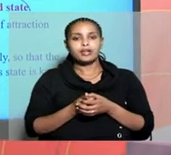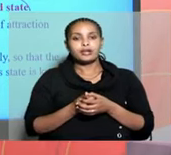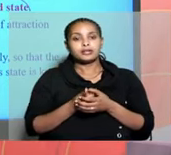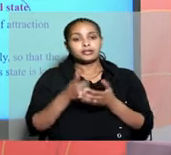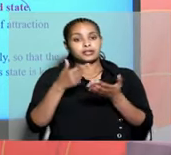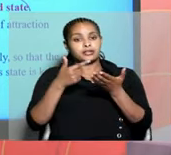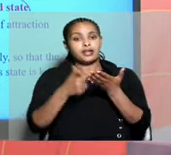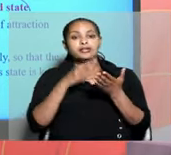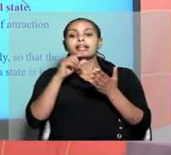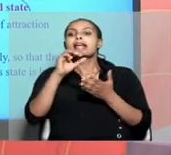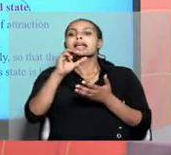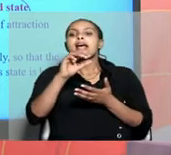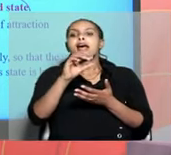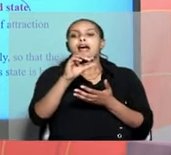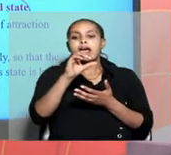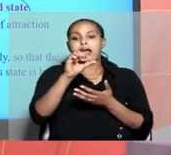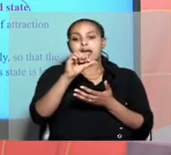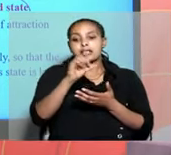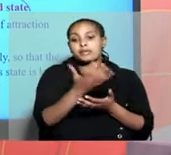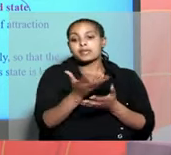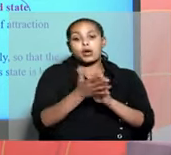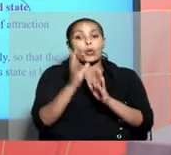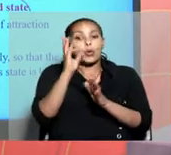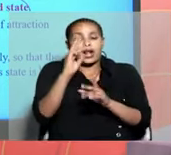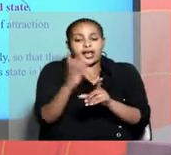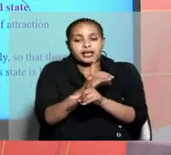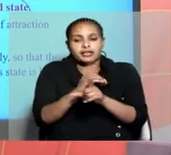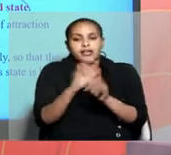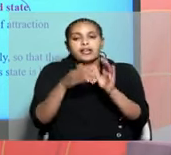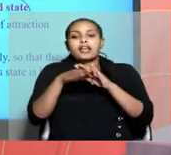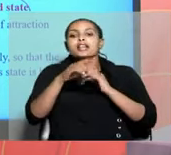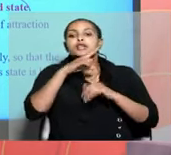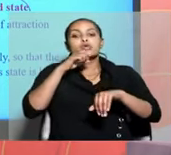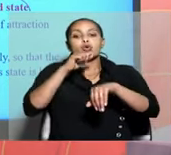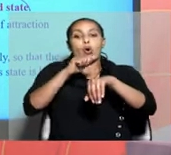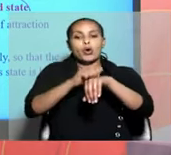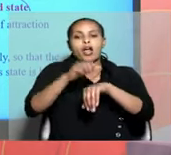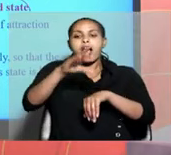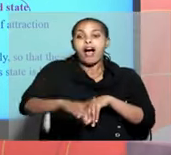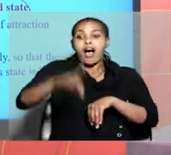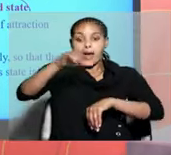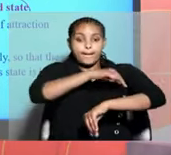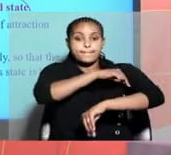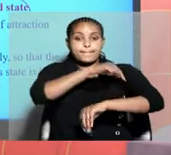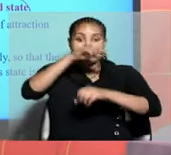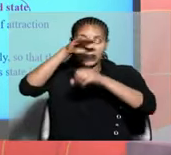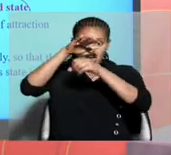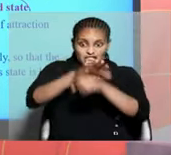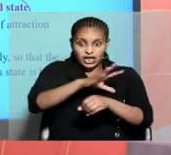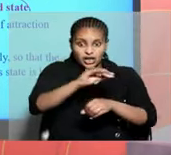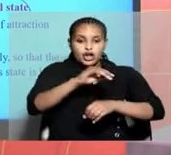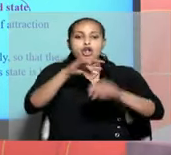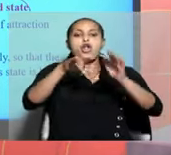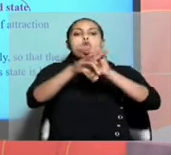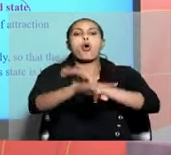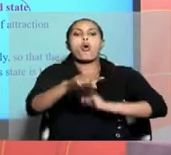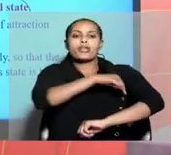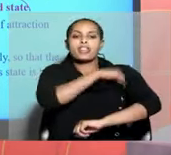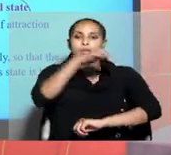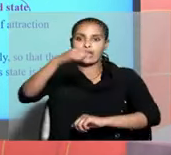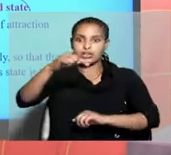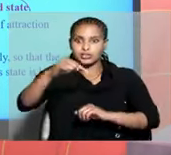Note that a substance will exist in solid states at high pressure and low